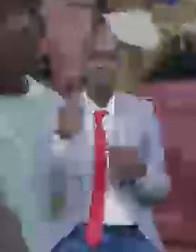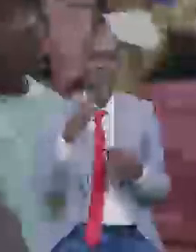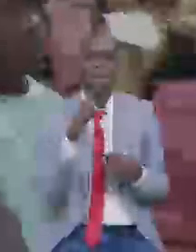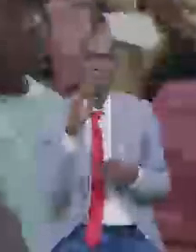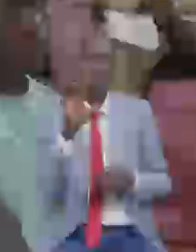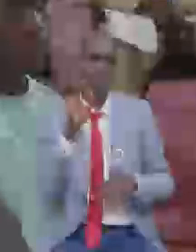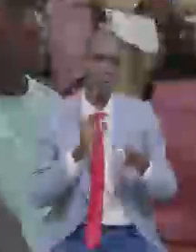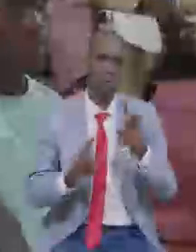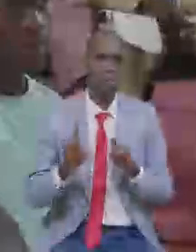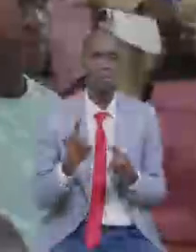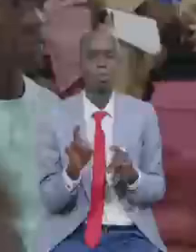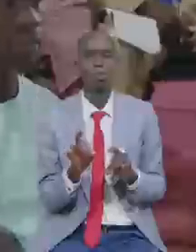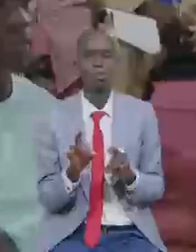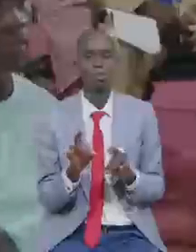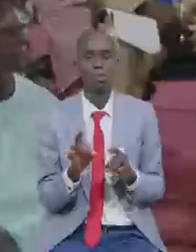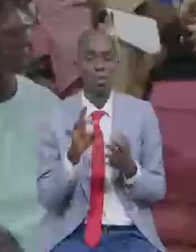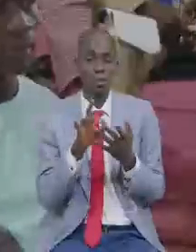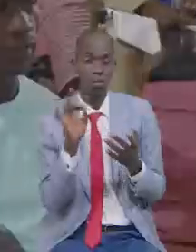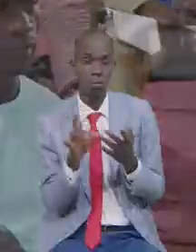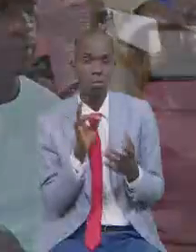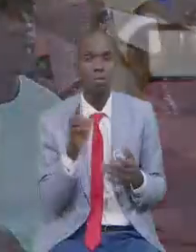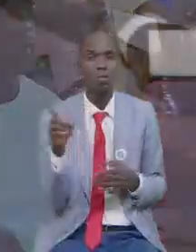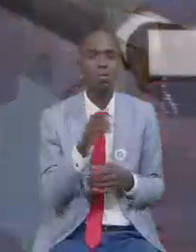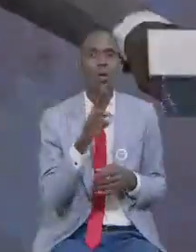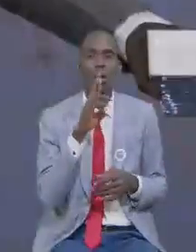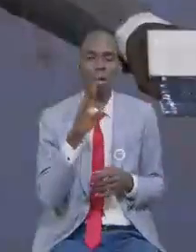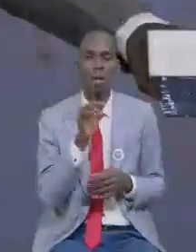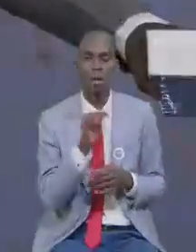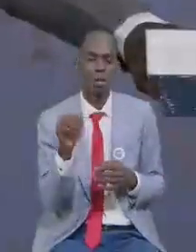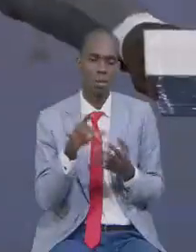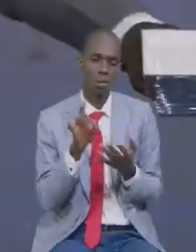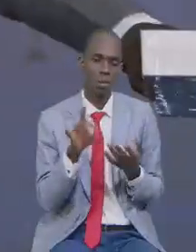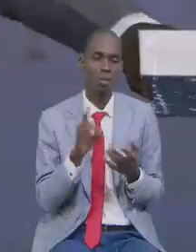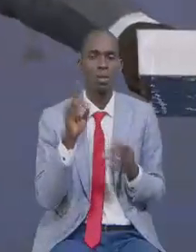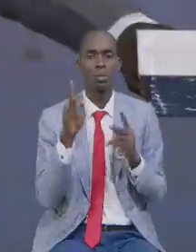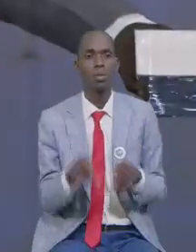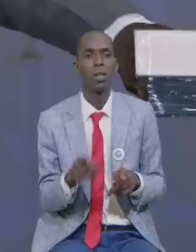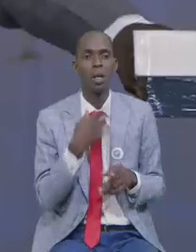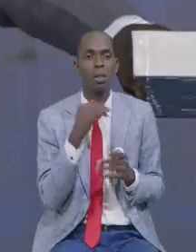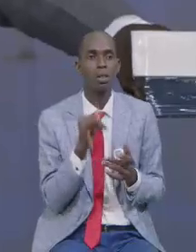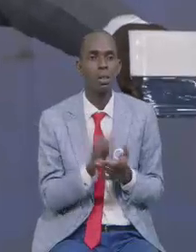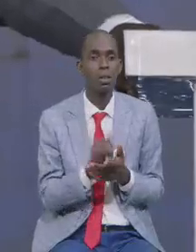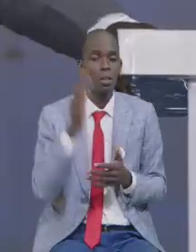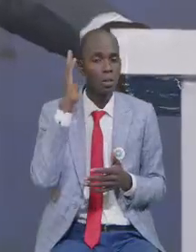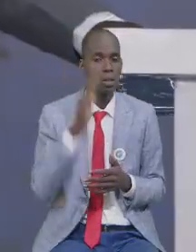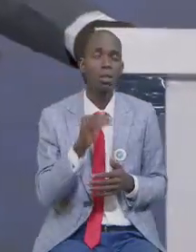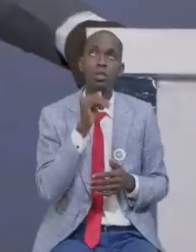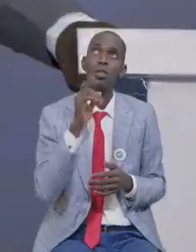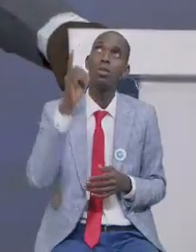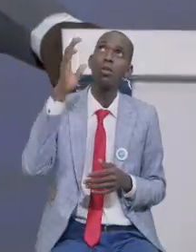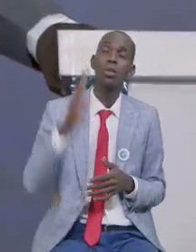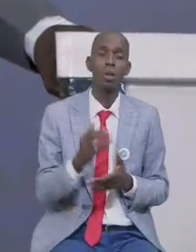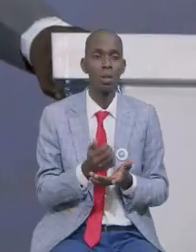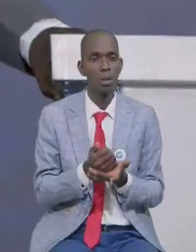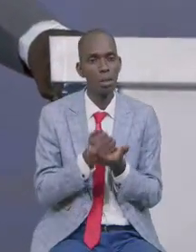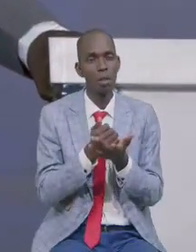you are chosen and selected, you are an elect. And now you say, shall not God avenge